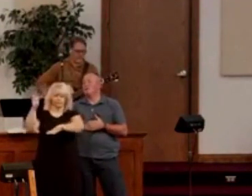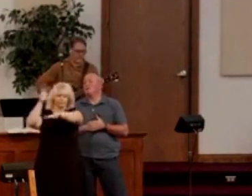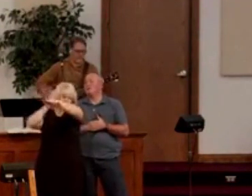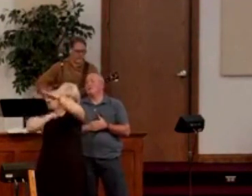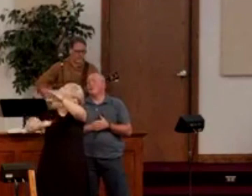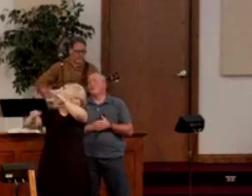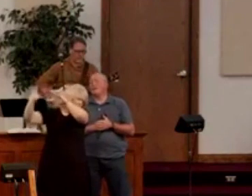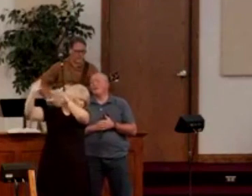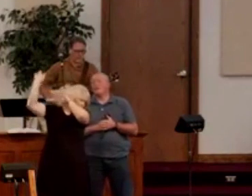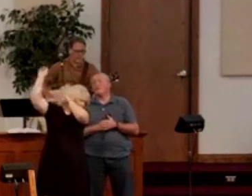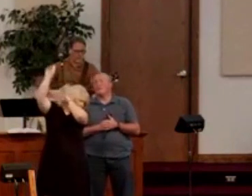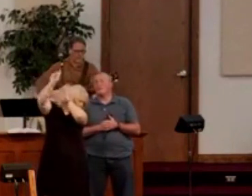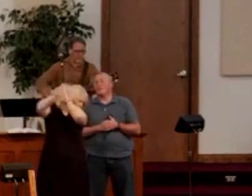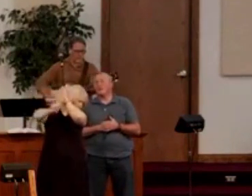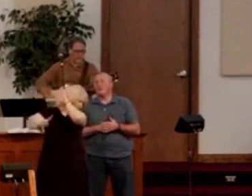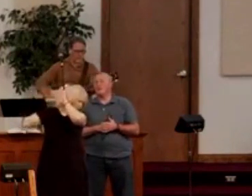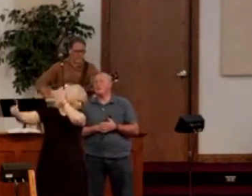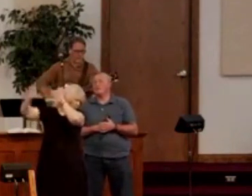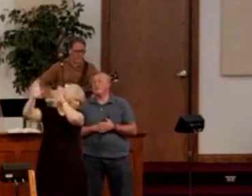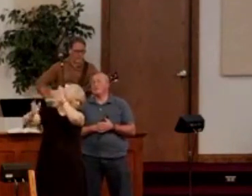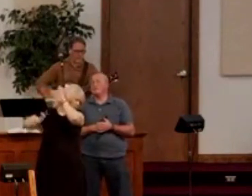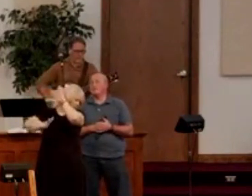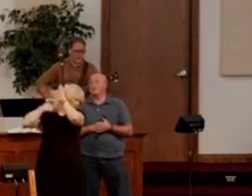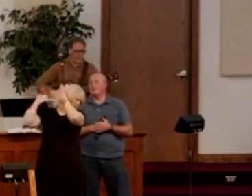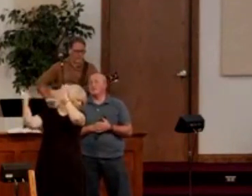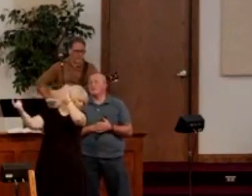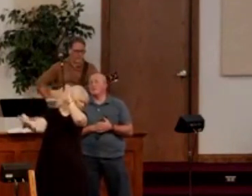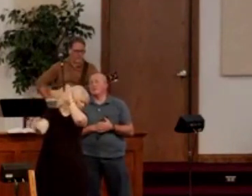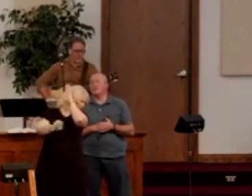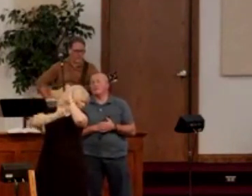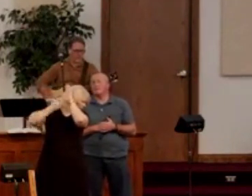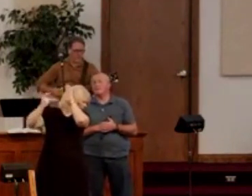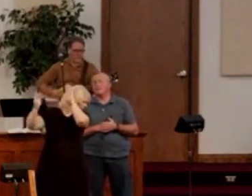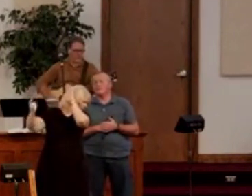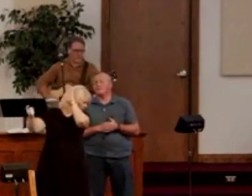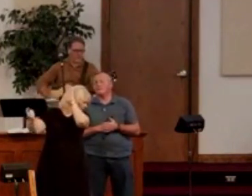Hide your face from my